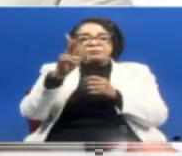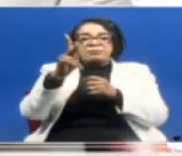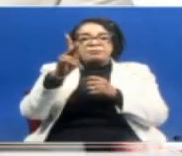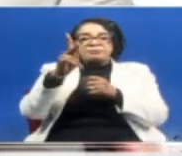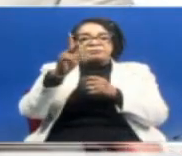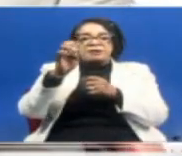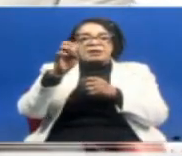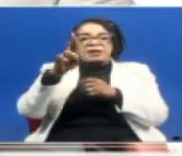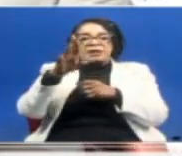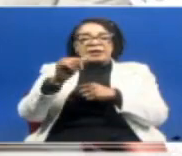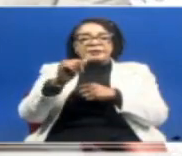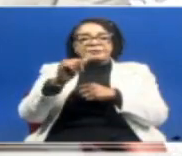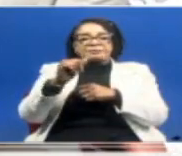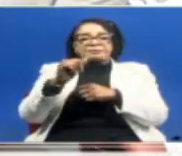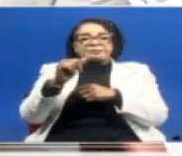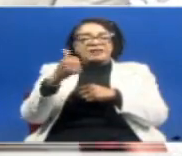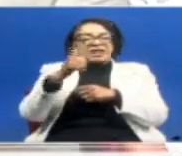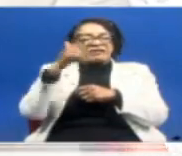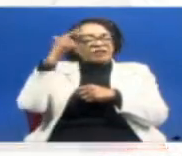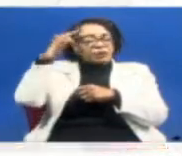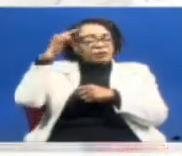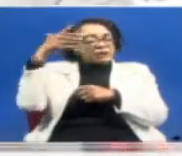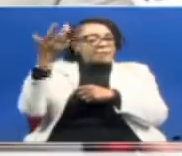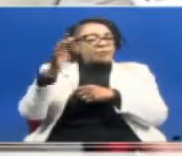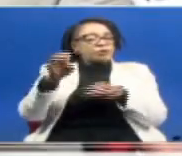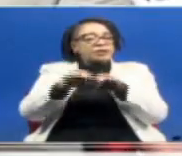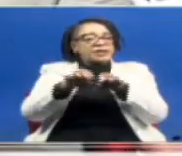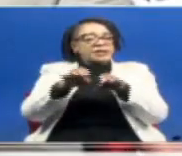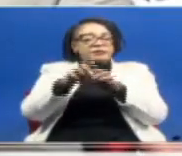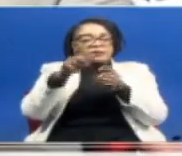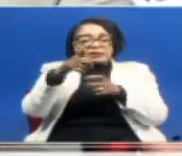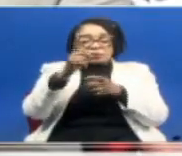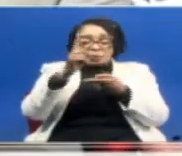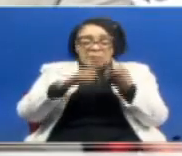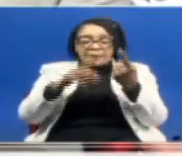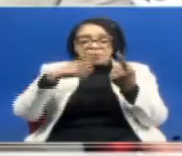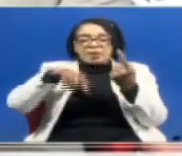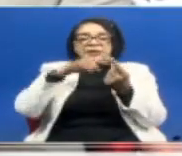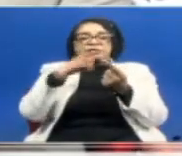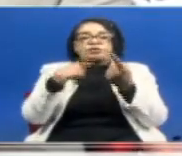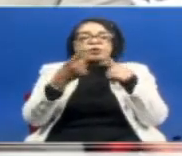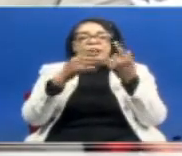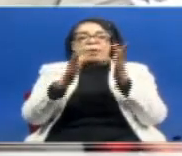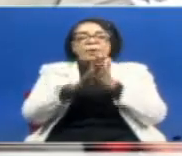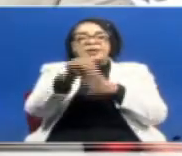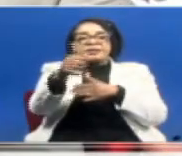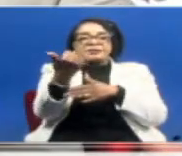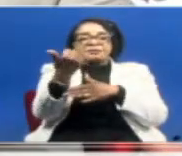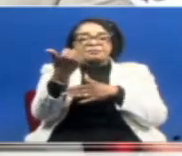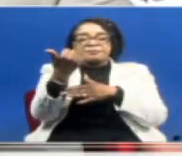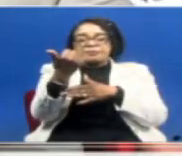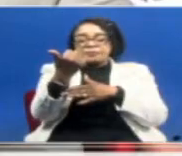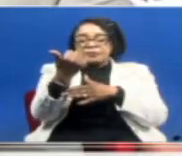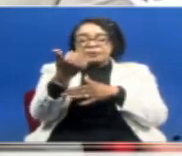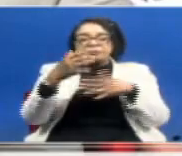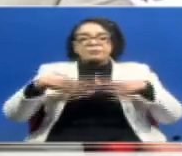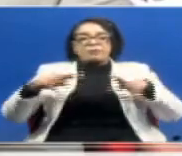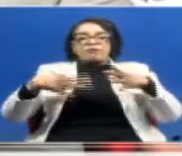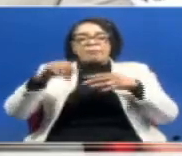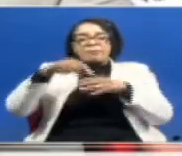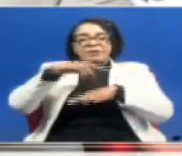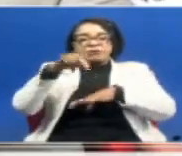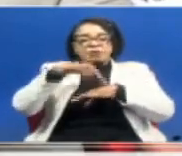hawakuweka consideration ya mambo ya drainage. Ndio tunazungumza na wenzetu kutoka maeneo ya serikali